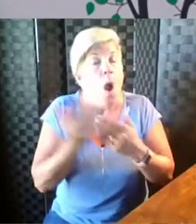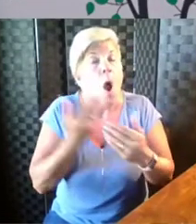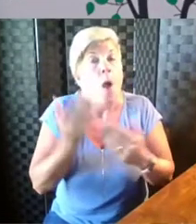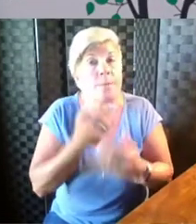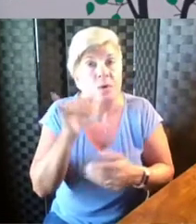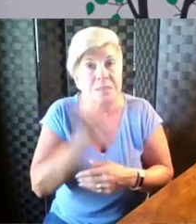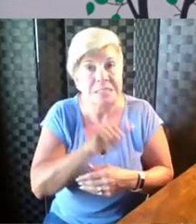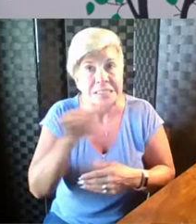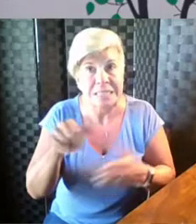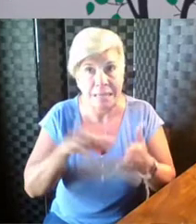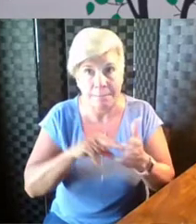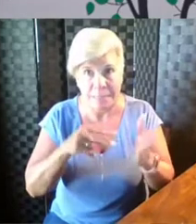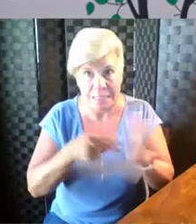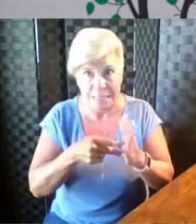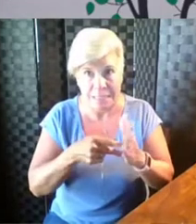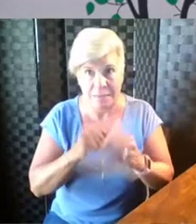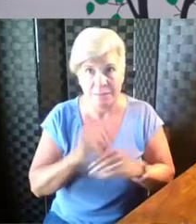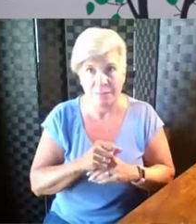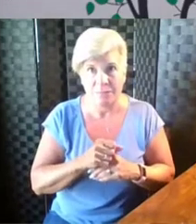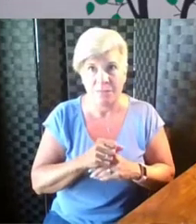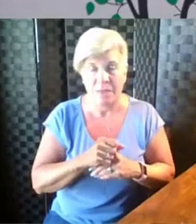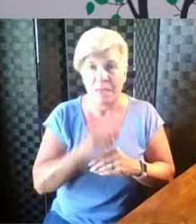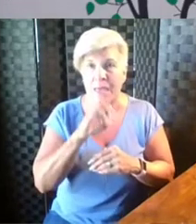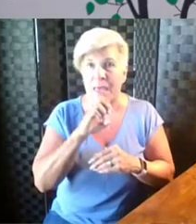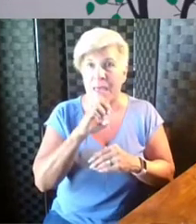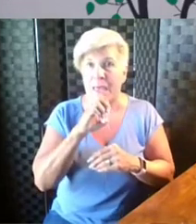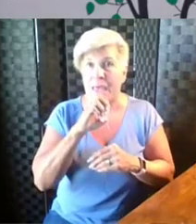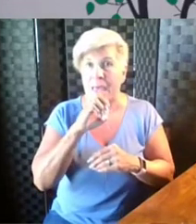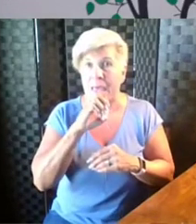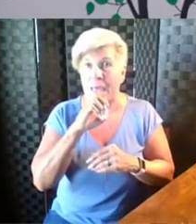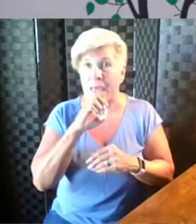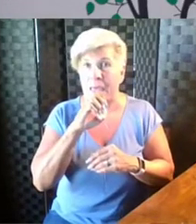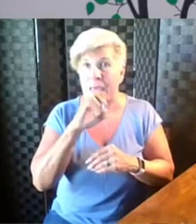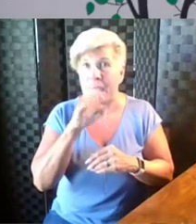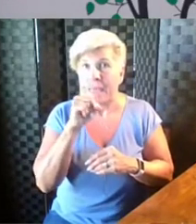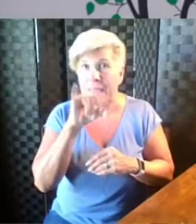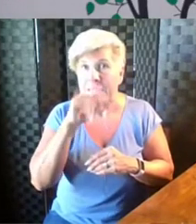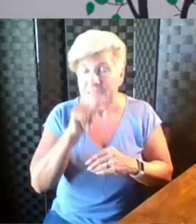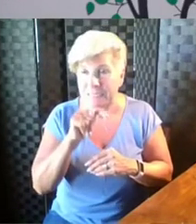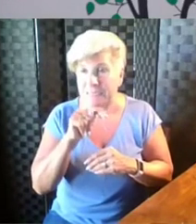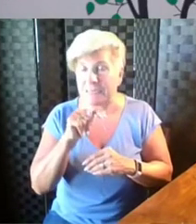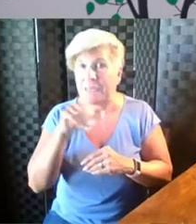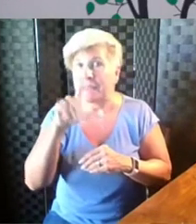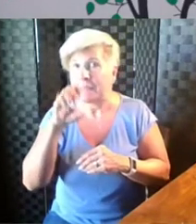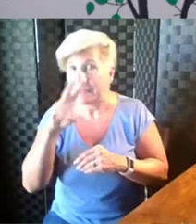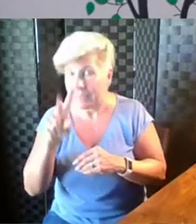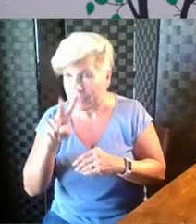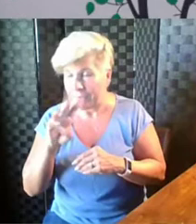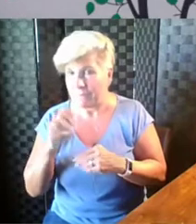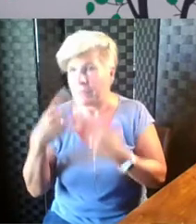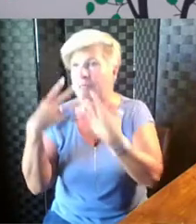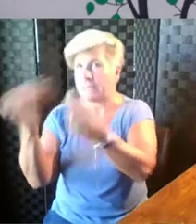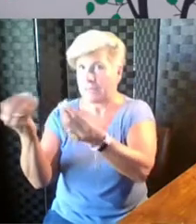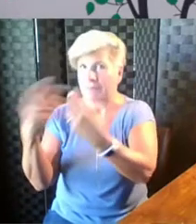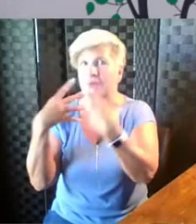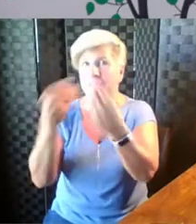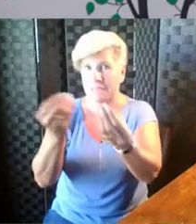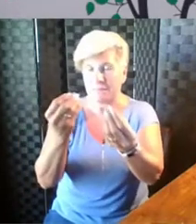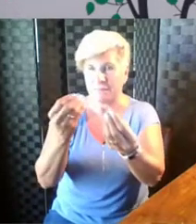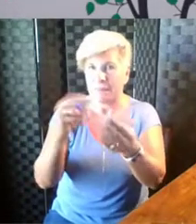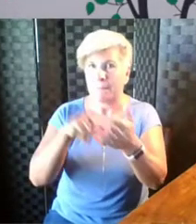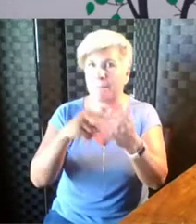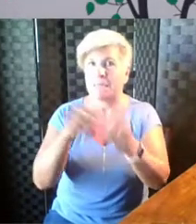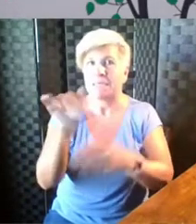nearly the same meaning. For example, exit and leave. We're going to add on to our